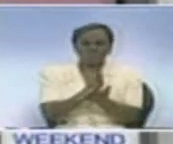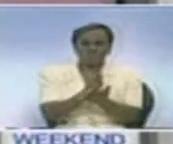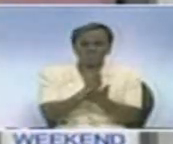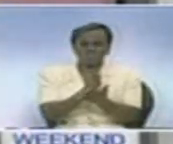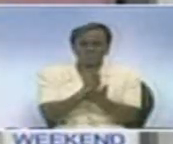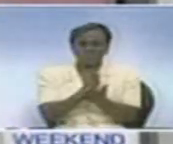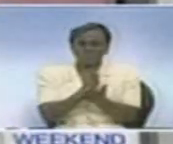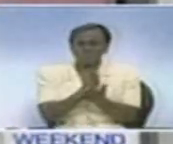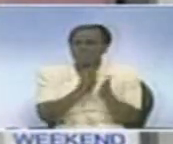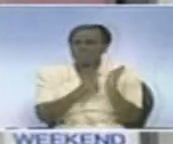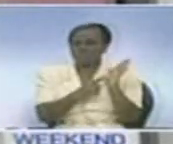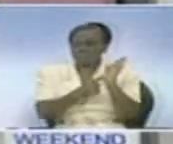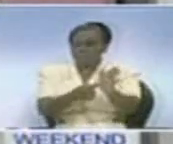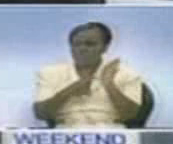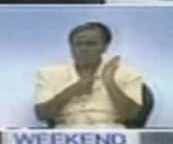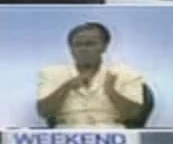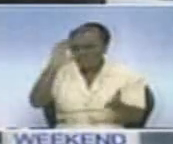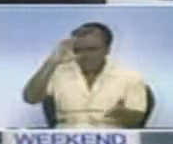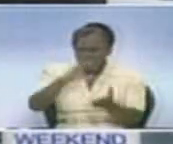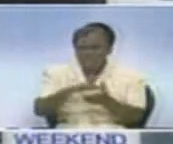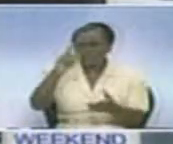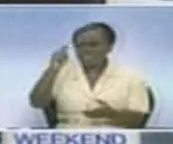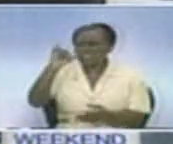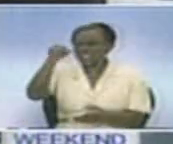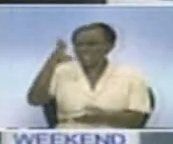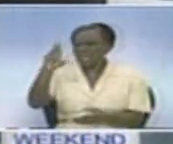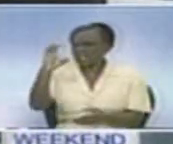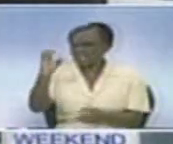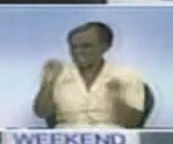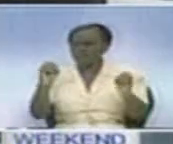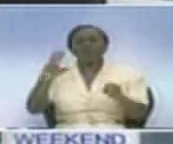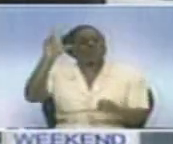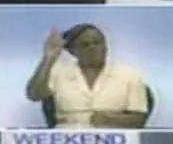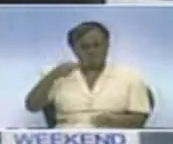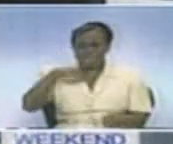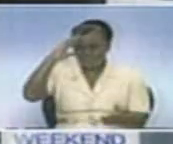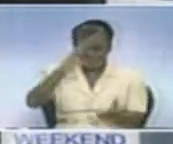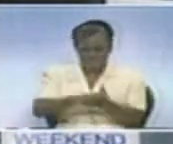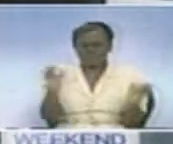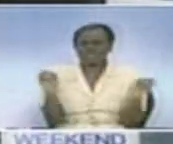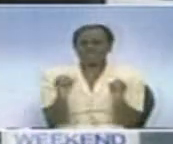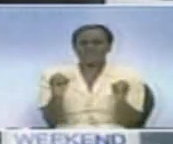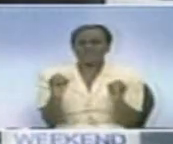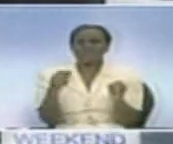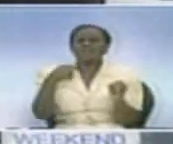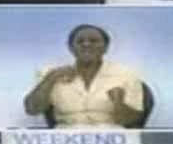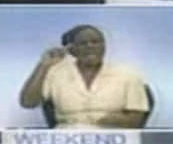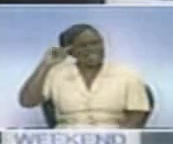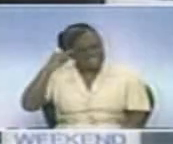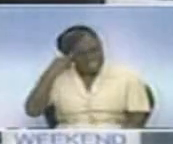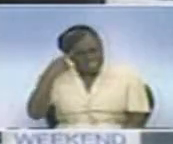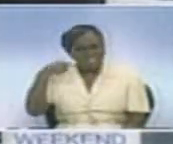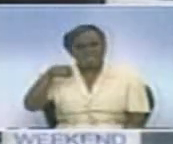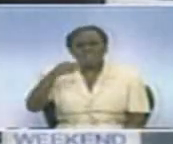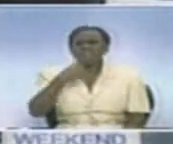is exposed by the So you don't believe the TGRC report? No. I don't even think they have the